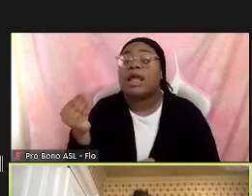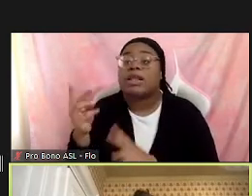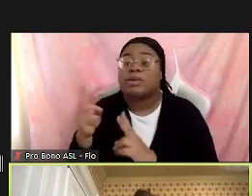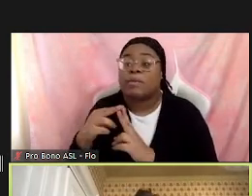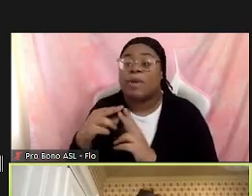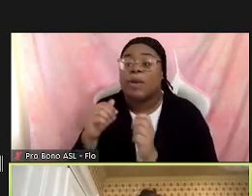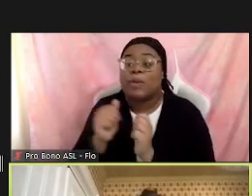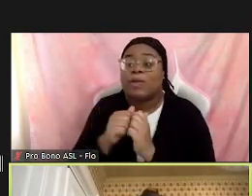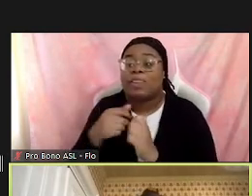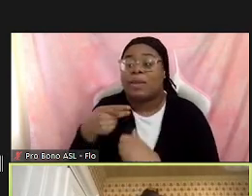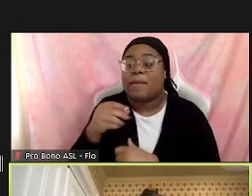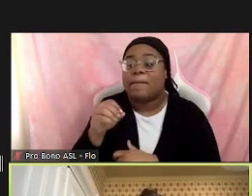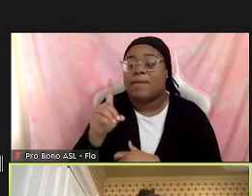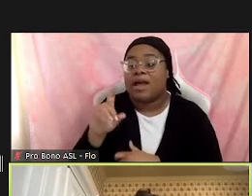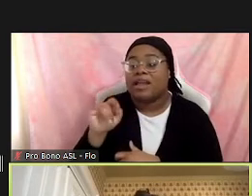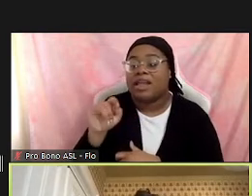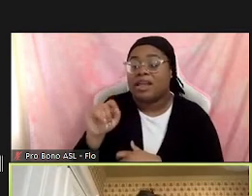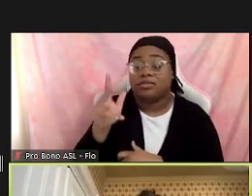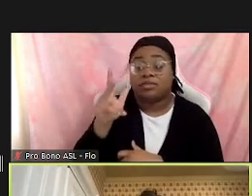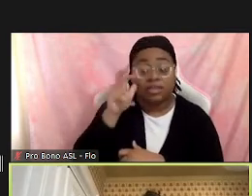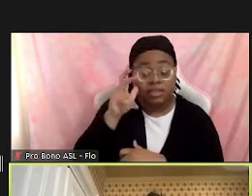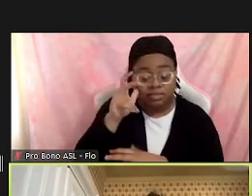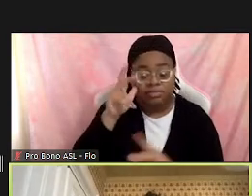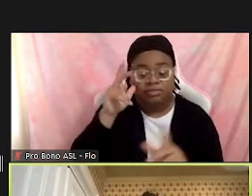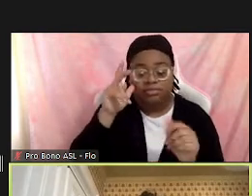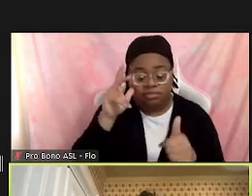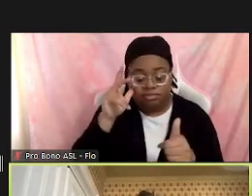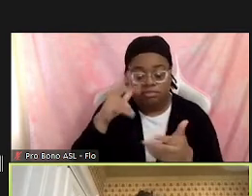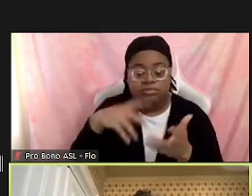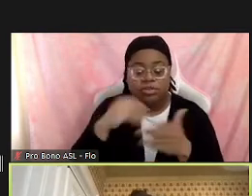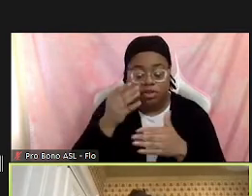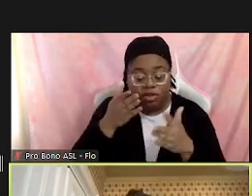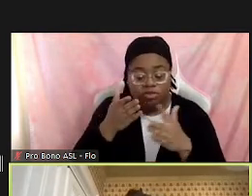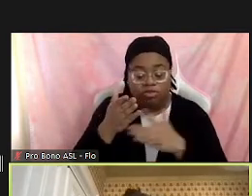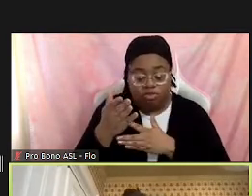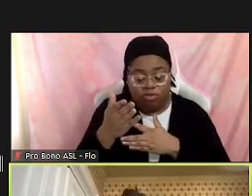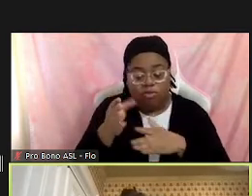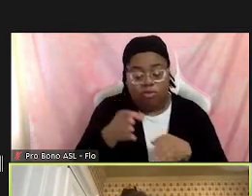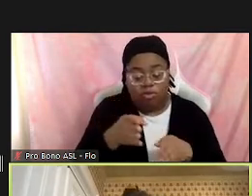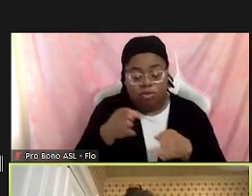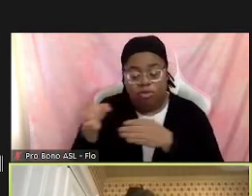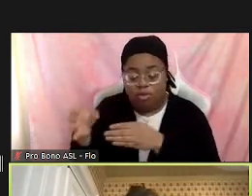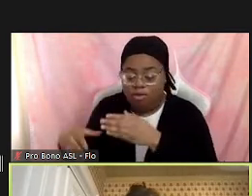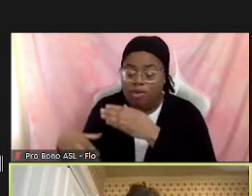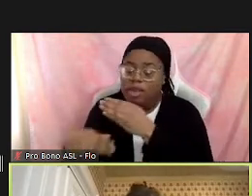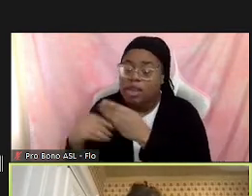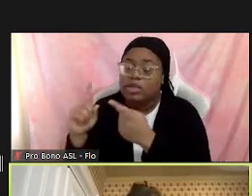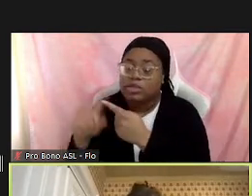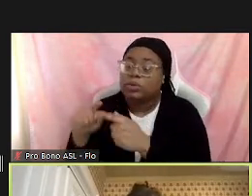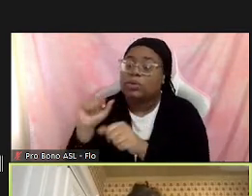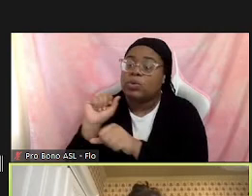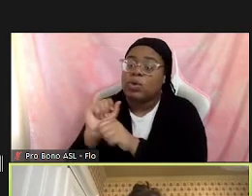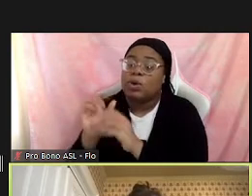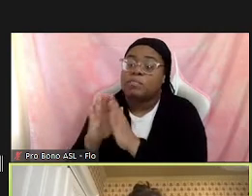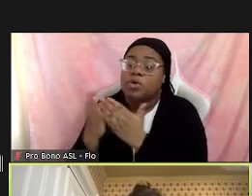So you can listen to the podcast, which will bring you through a learning module, and then pair it with this workbook.